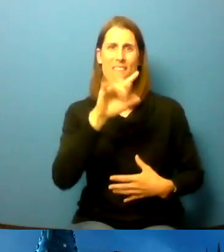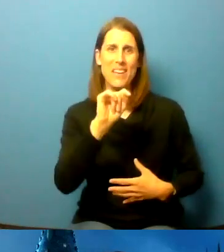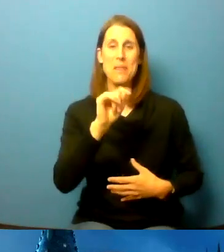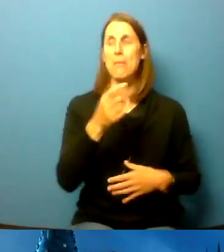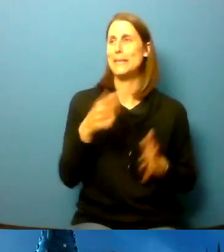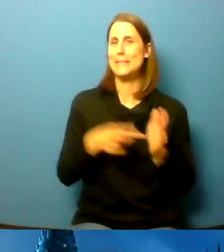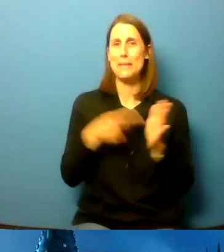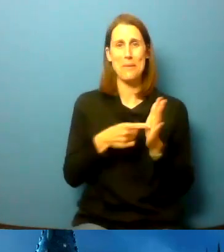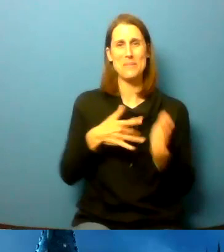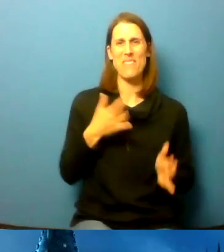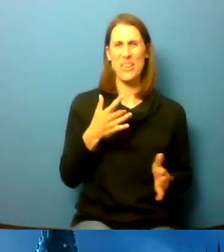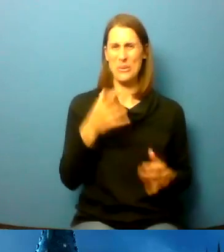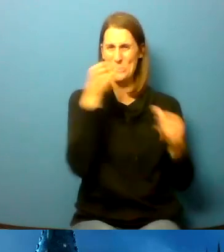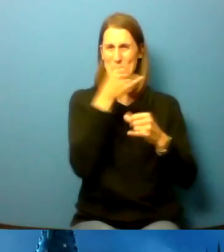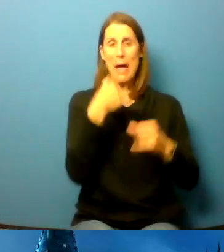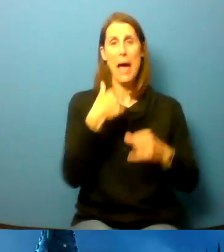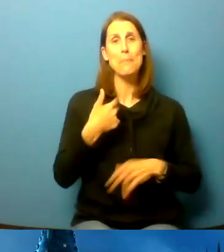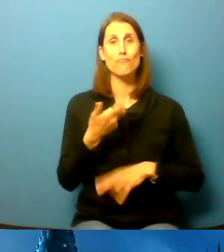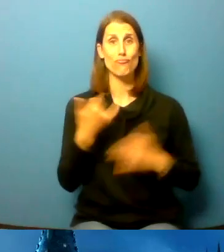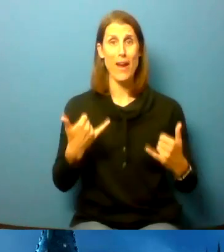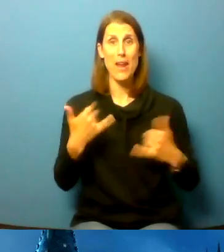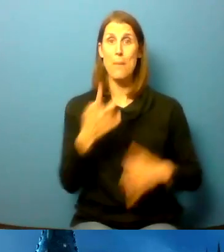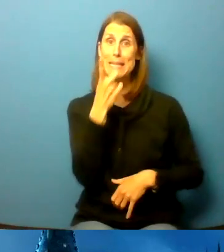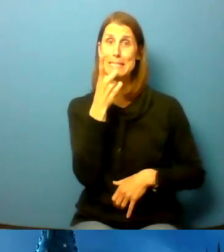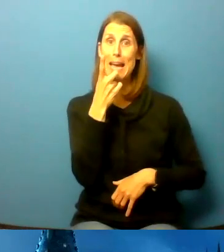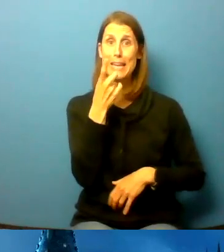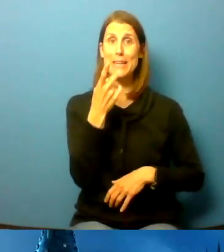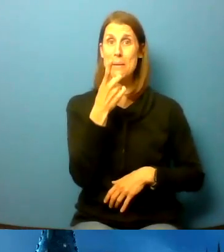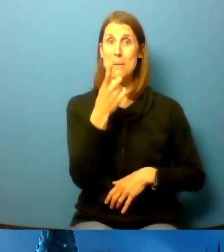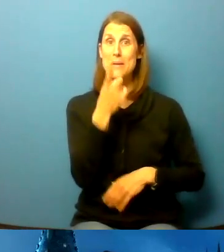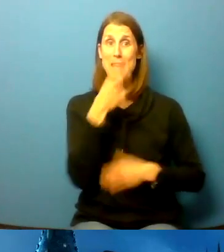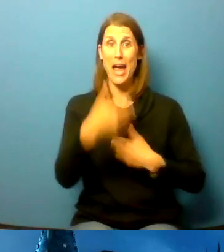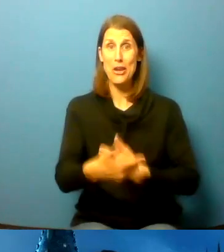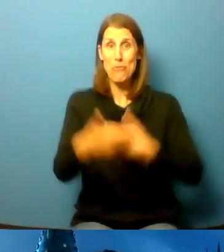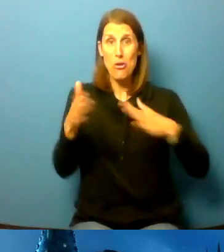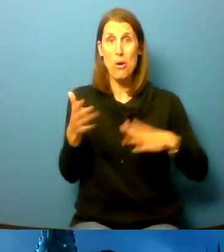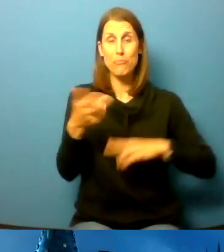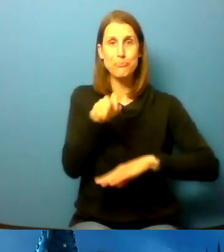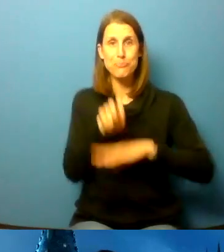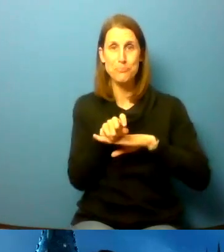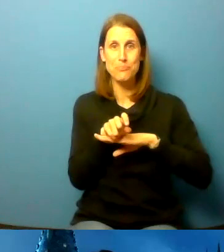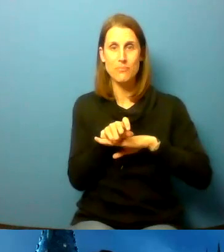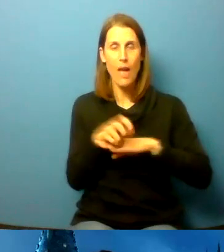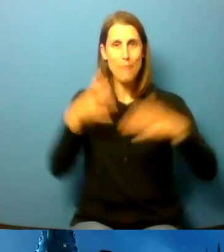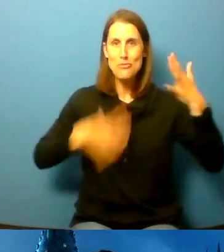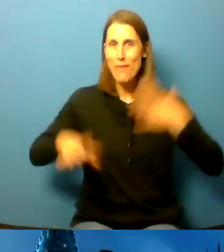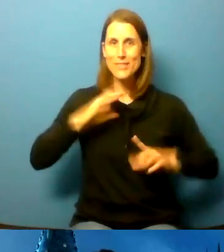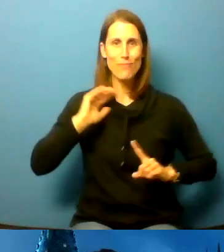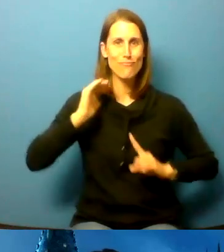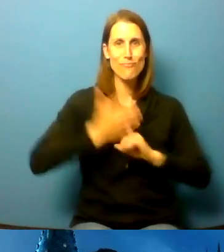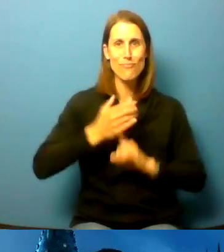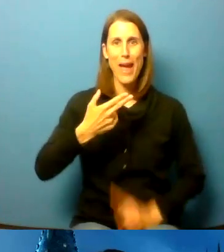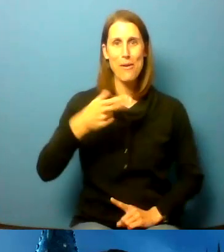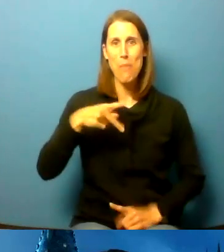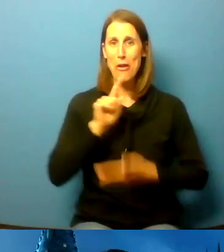in my dining room dressed up like Harry Potter once a week, but the kids, they love it, and it gives them a